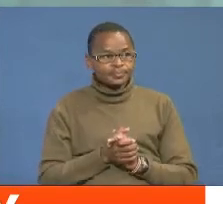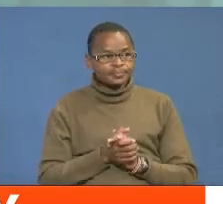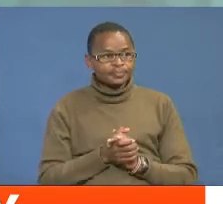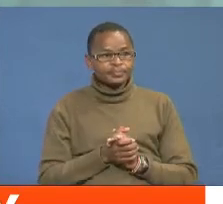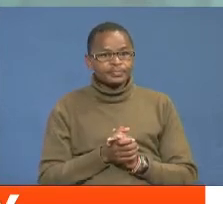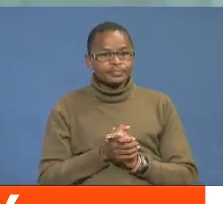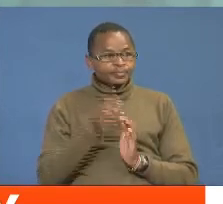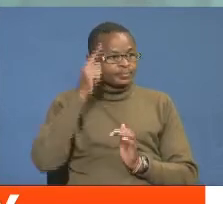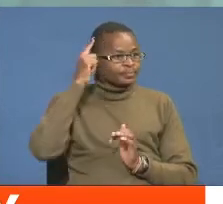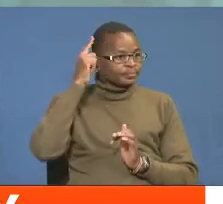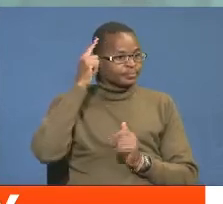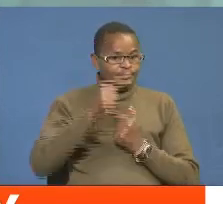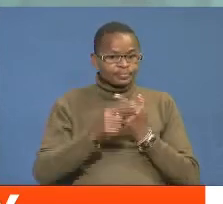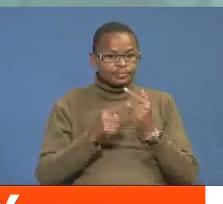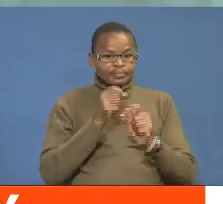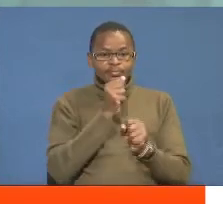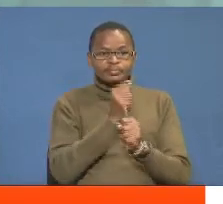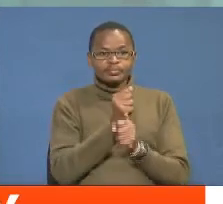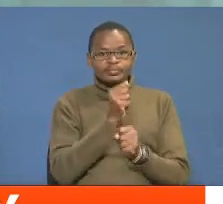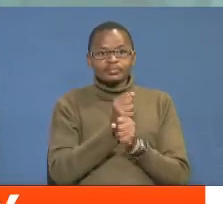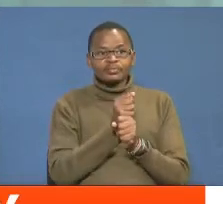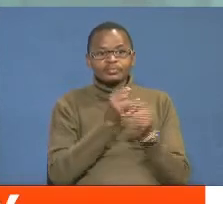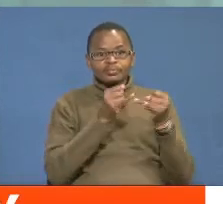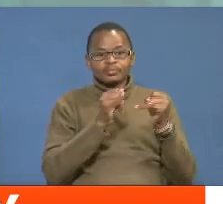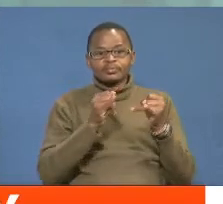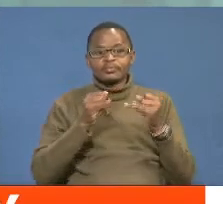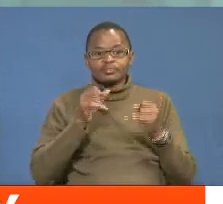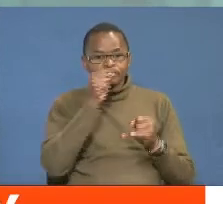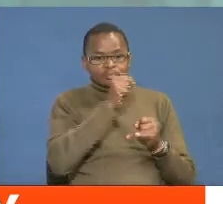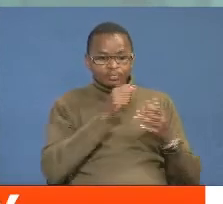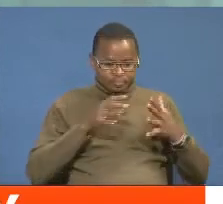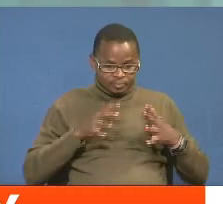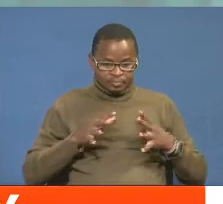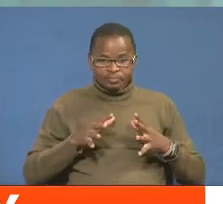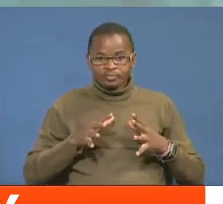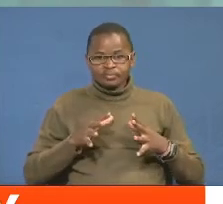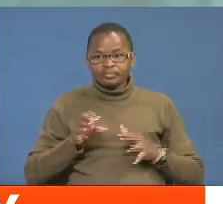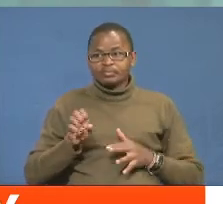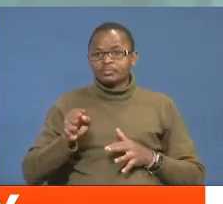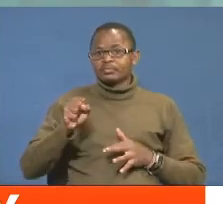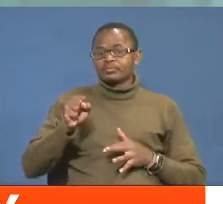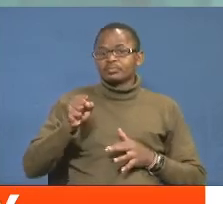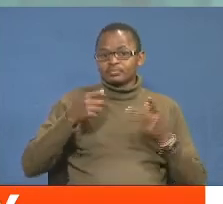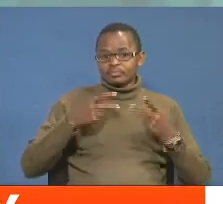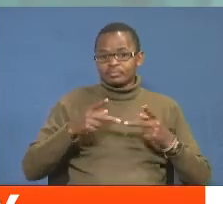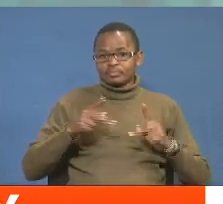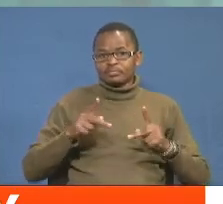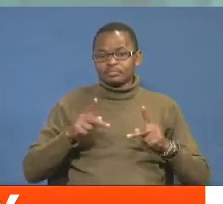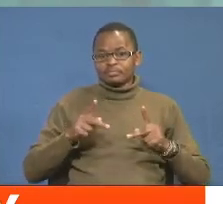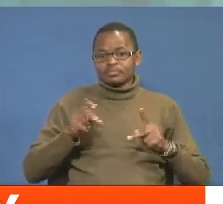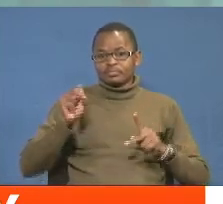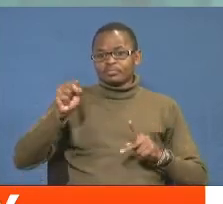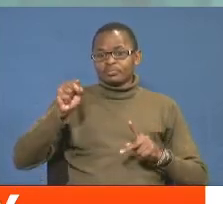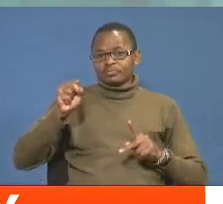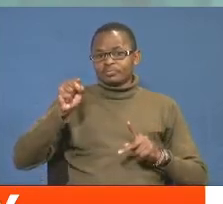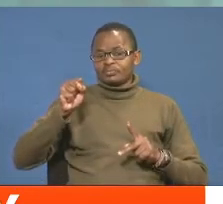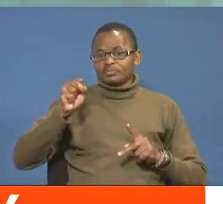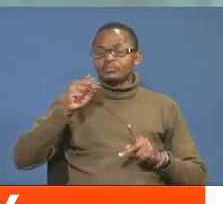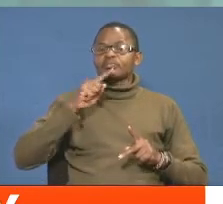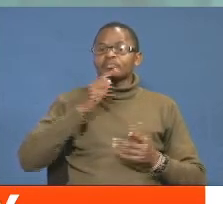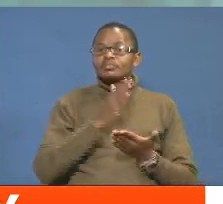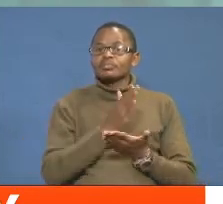emerged that when they were doing the trial, the old people were sort of, the population of the old people was not